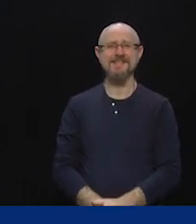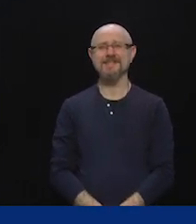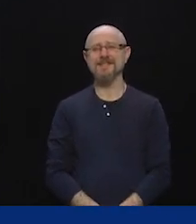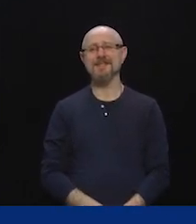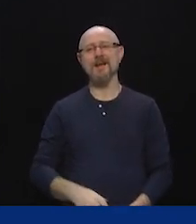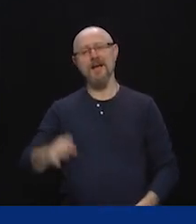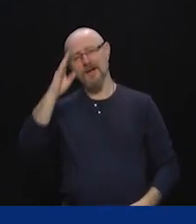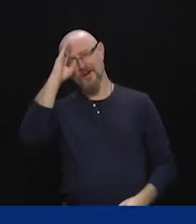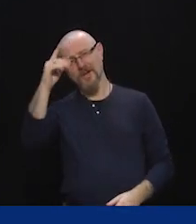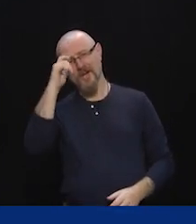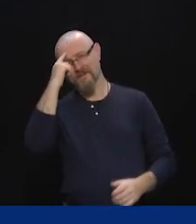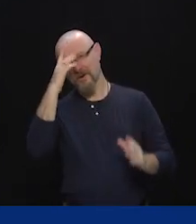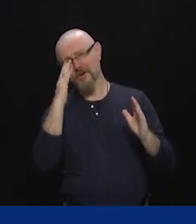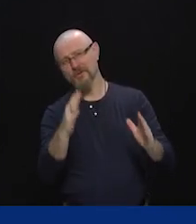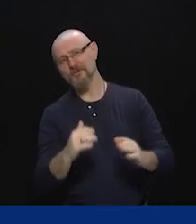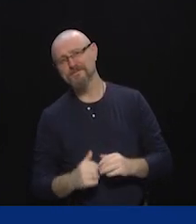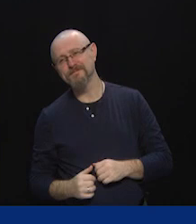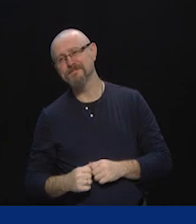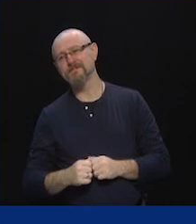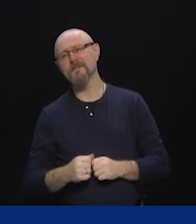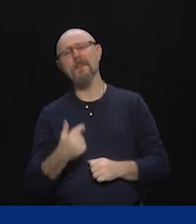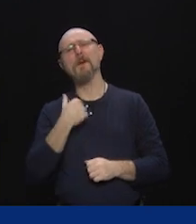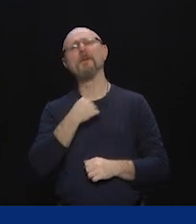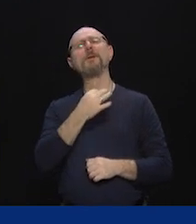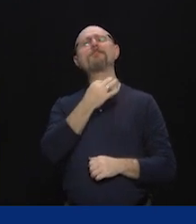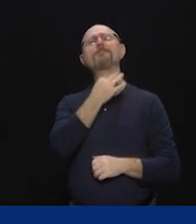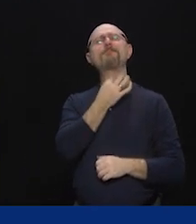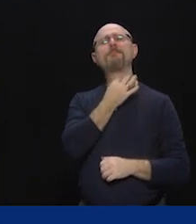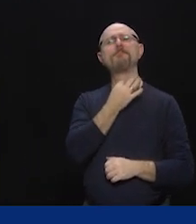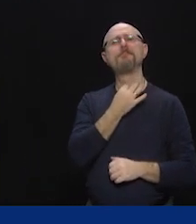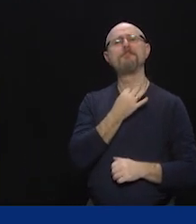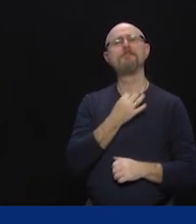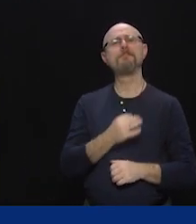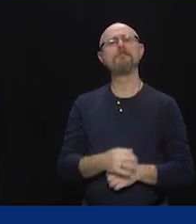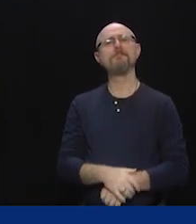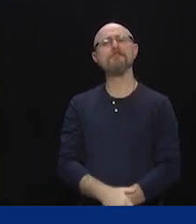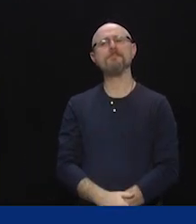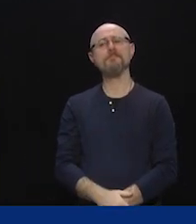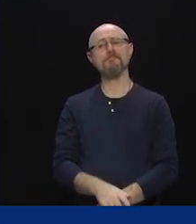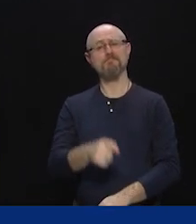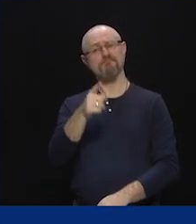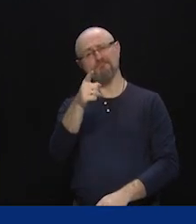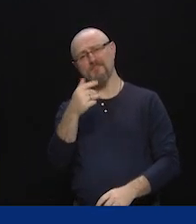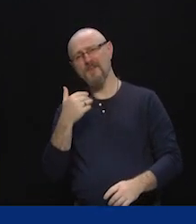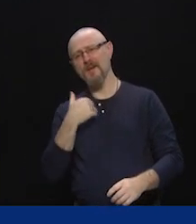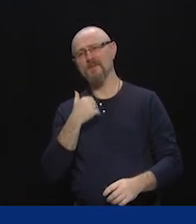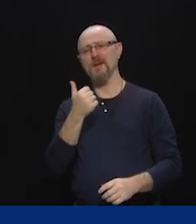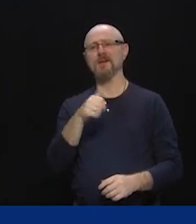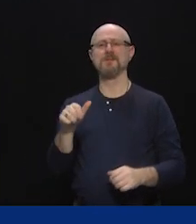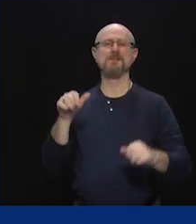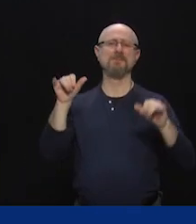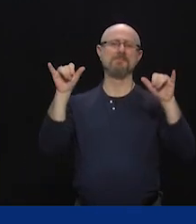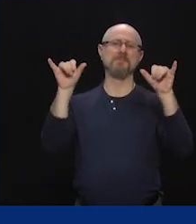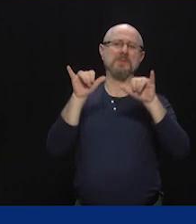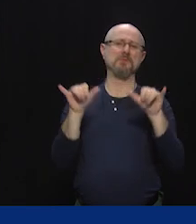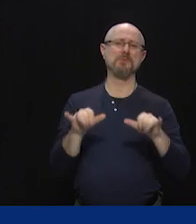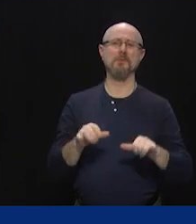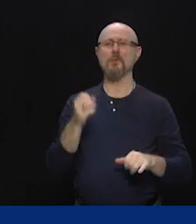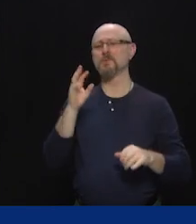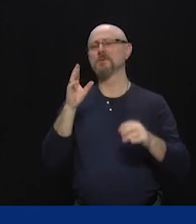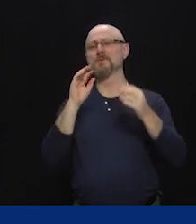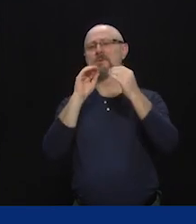Governor. I was curious, is there a set of metrics or a specific threshold of cases